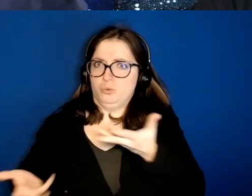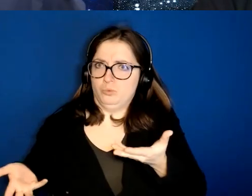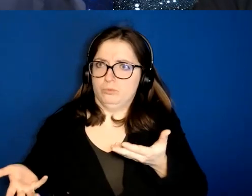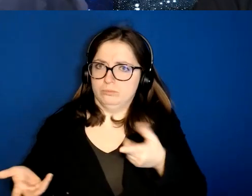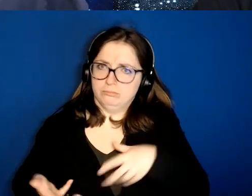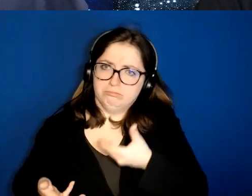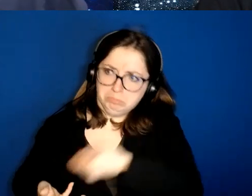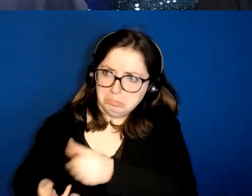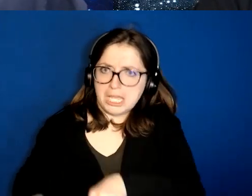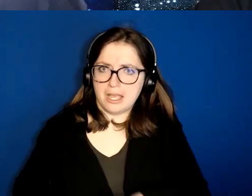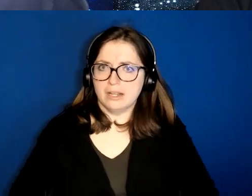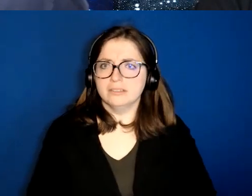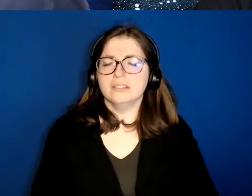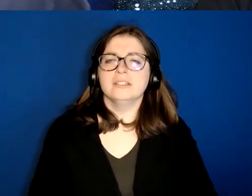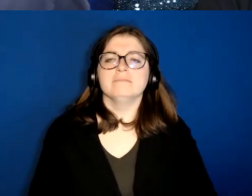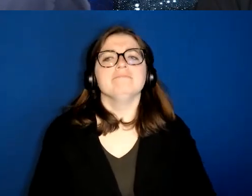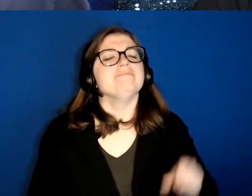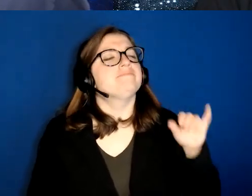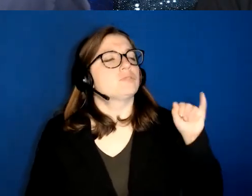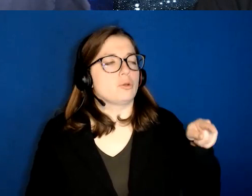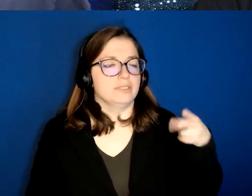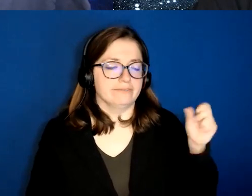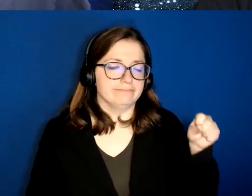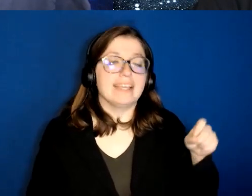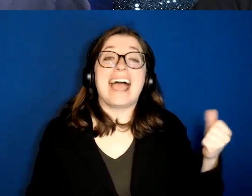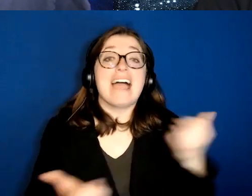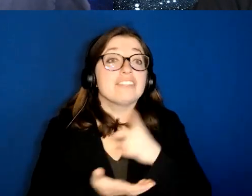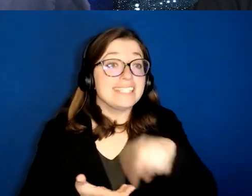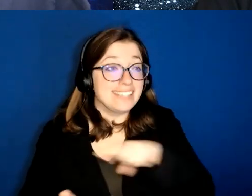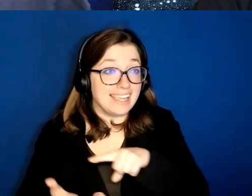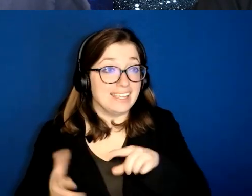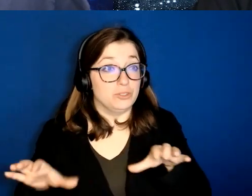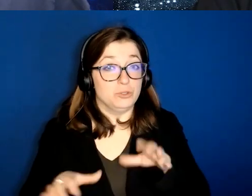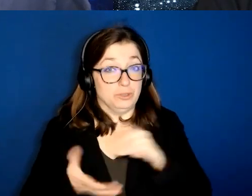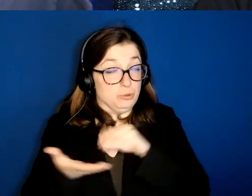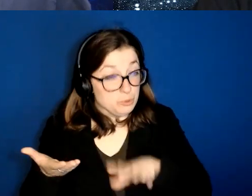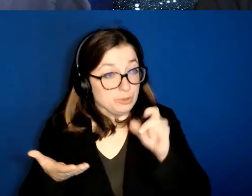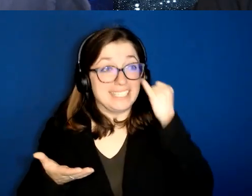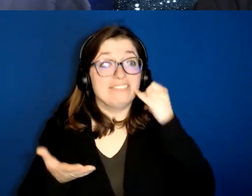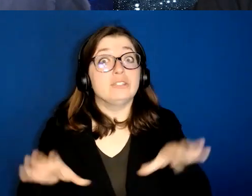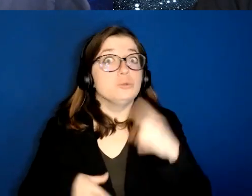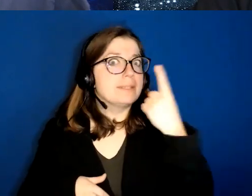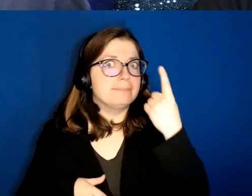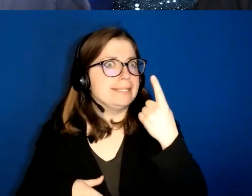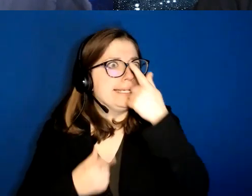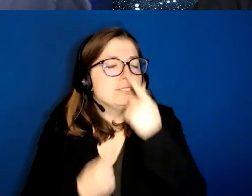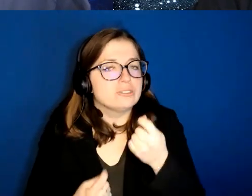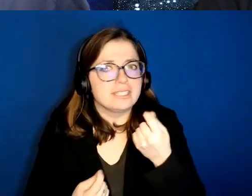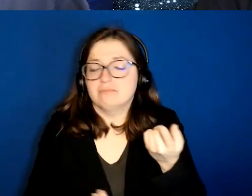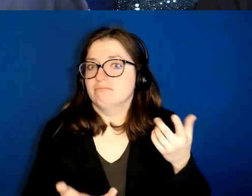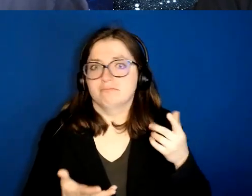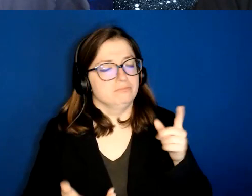students to present anything they have done that's interesting or unique at a HackerCon. You